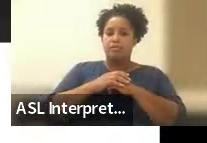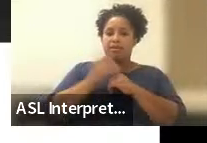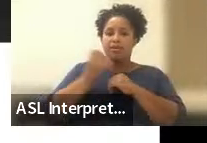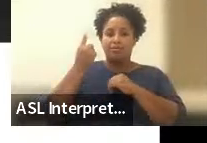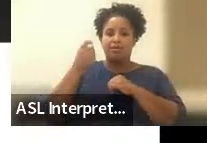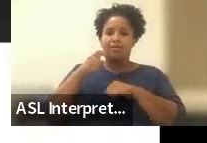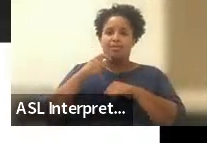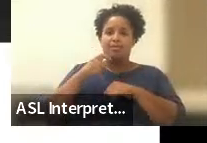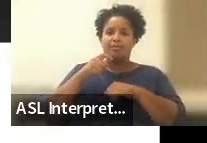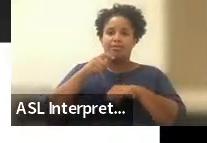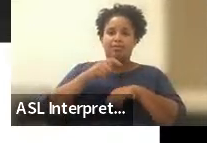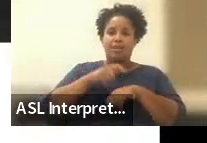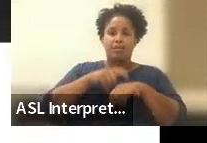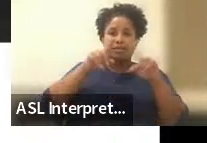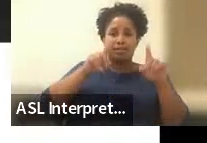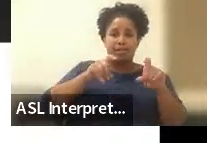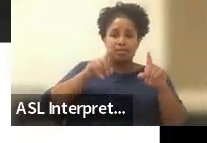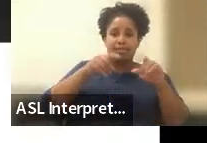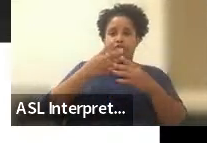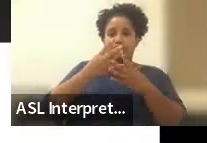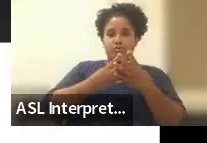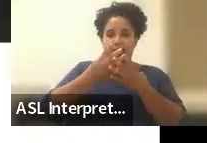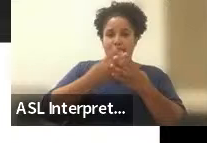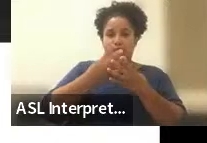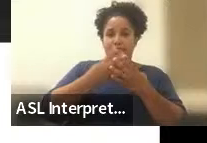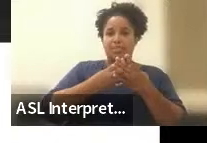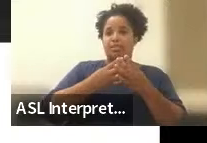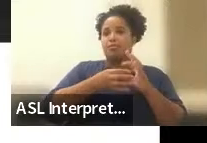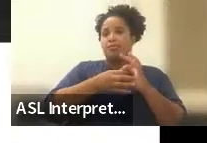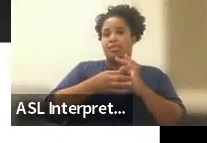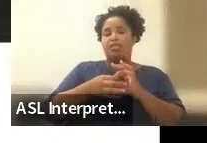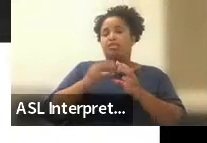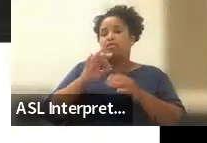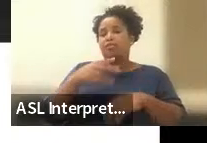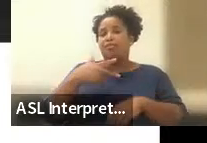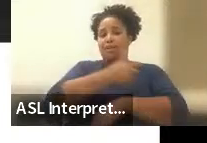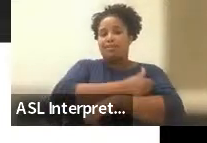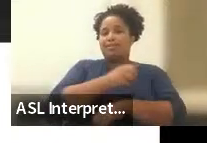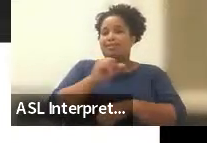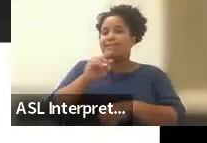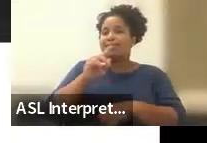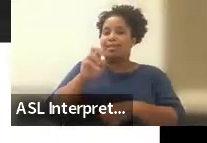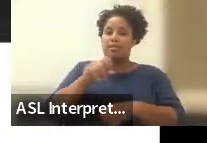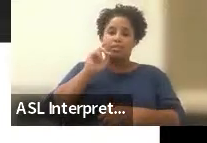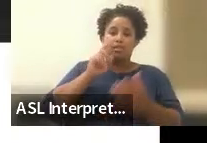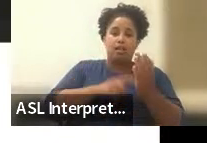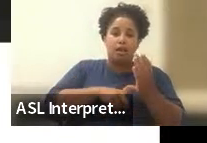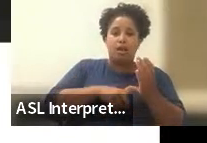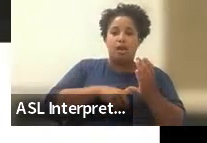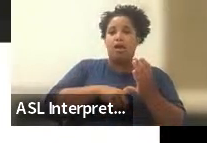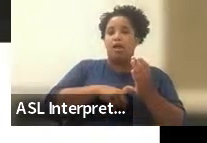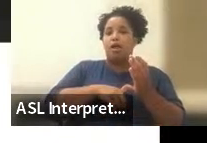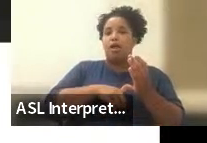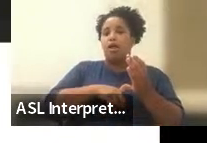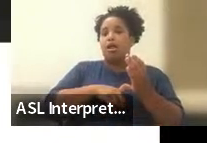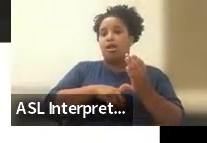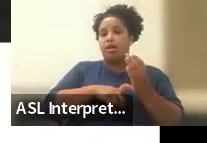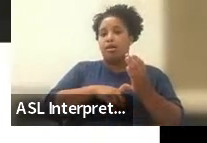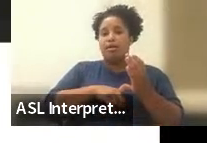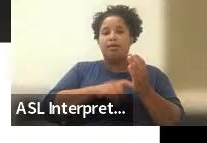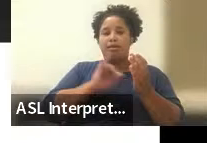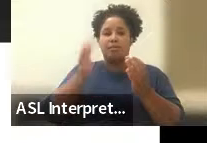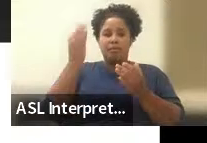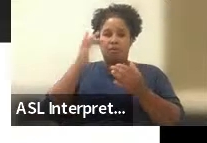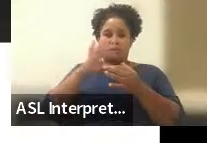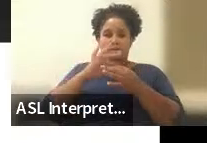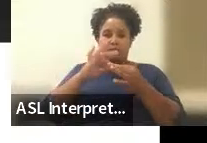tying testing, screening testing to vaccination status, I mean, acknowledging, you know, Dr. Rhodes' input before, I think there are